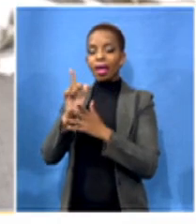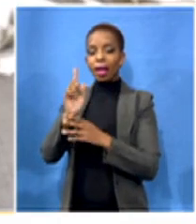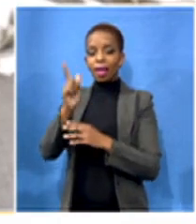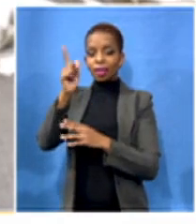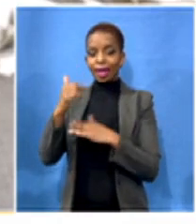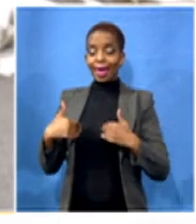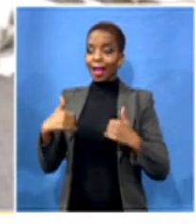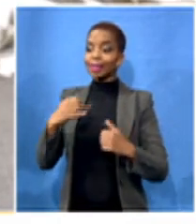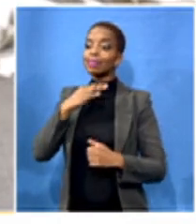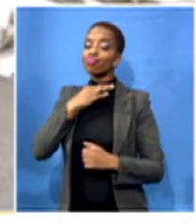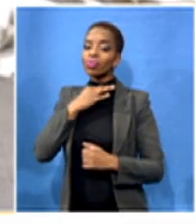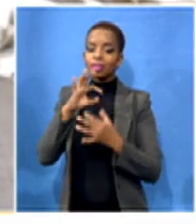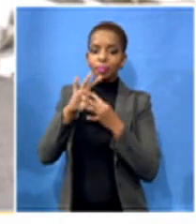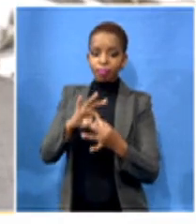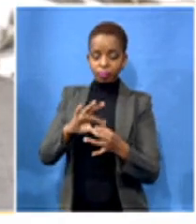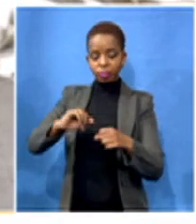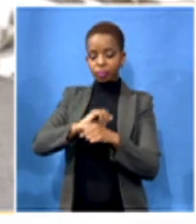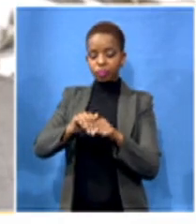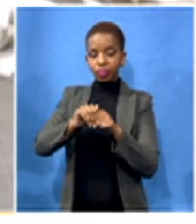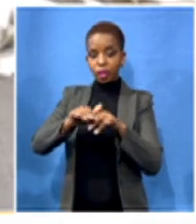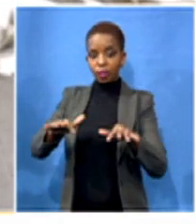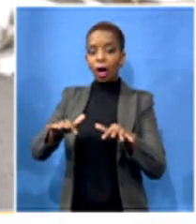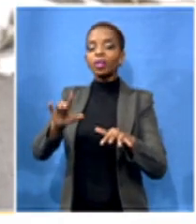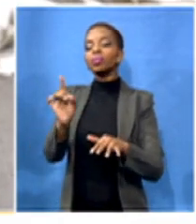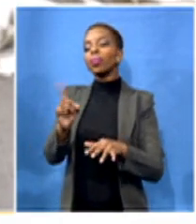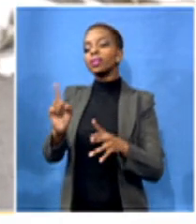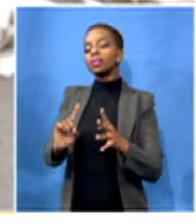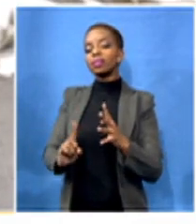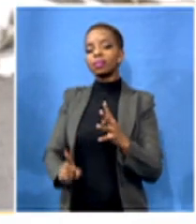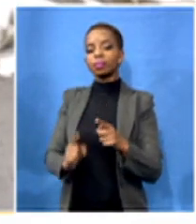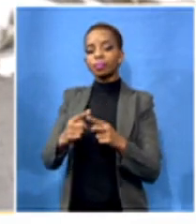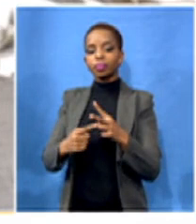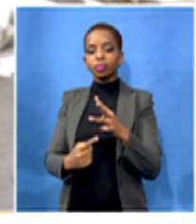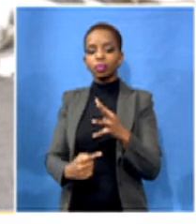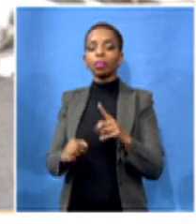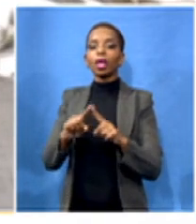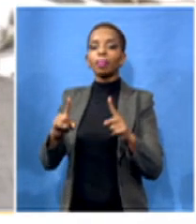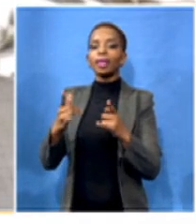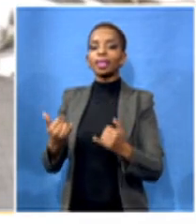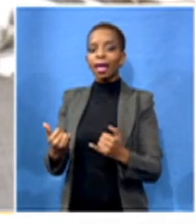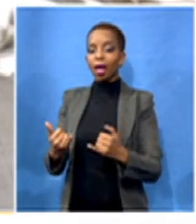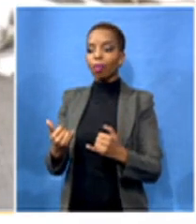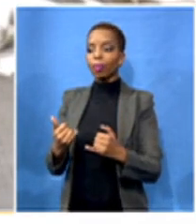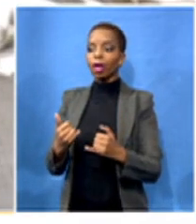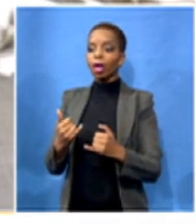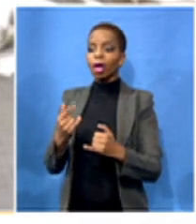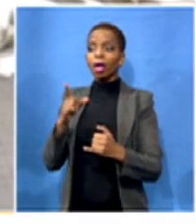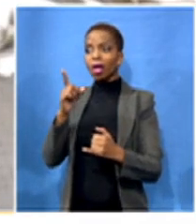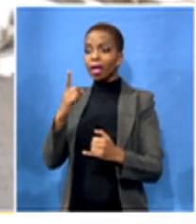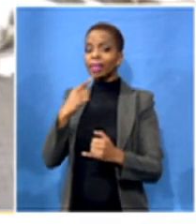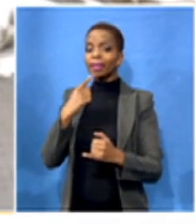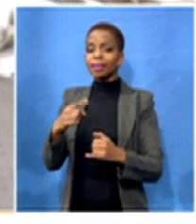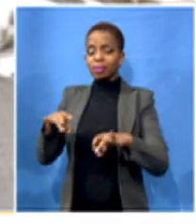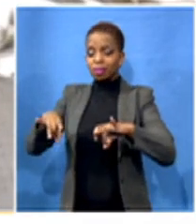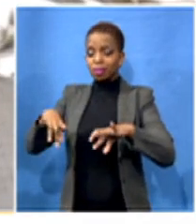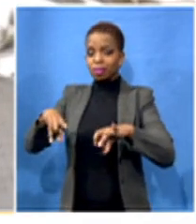with smoking and coronavirus, but also denying this supposed relationship with Mazotti, who is